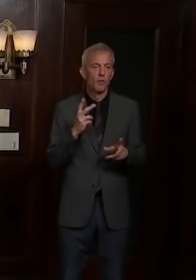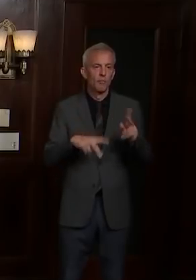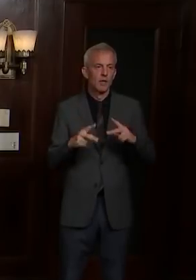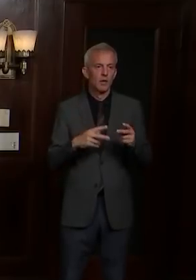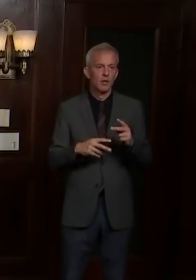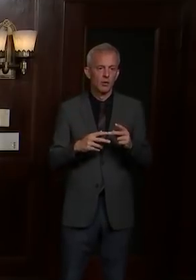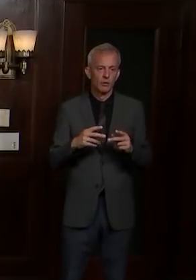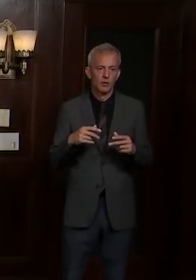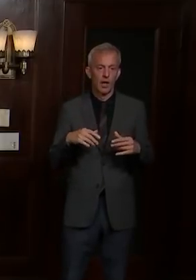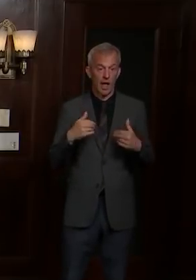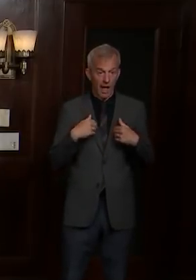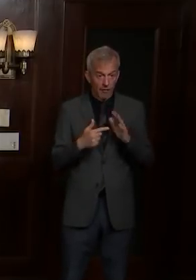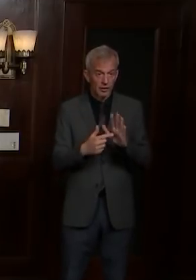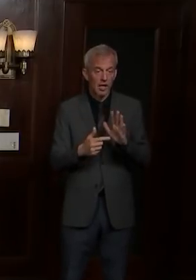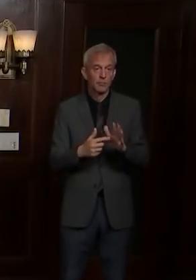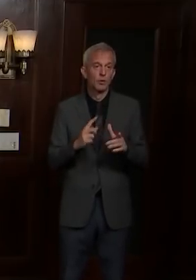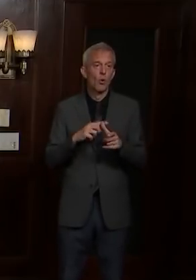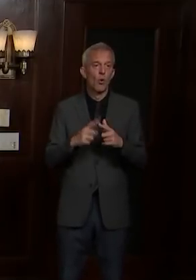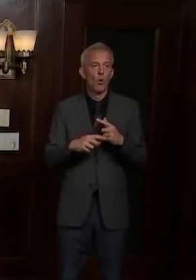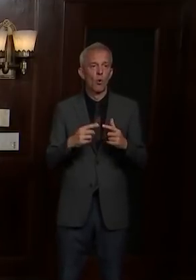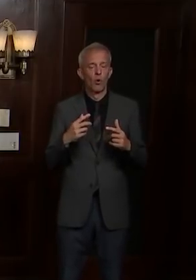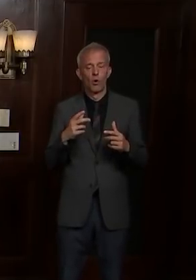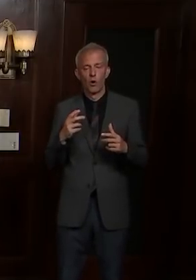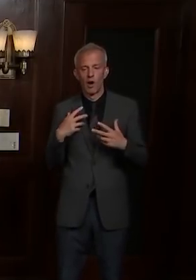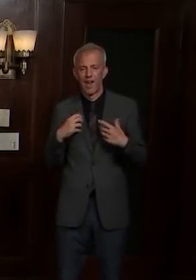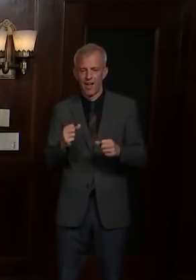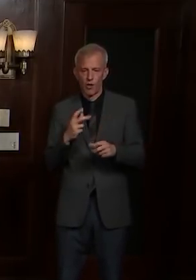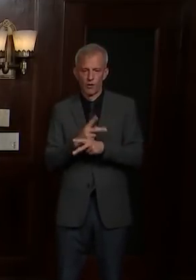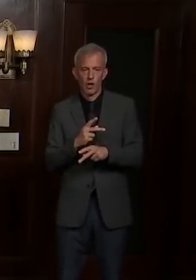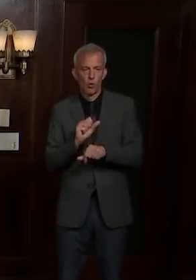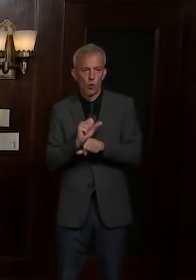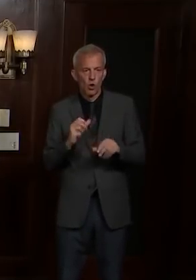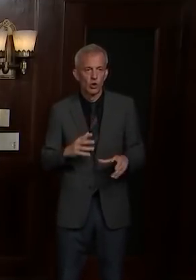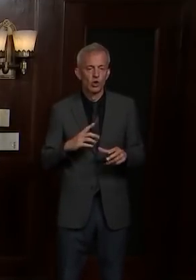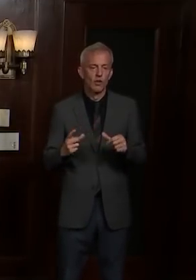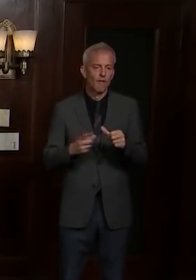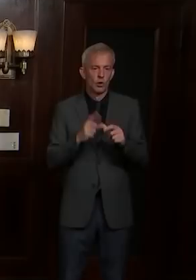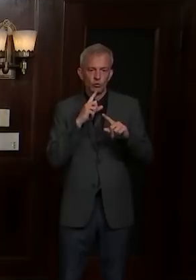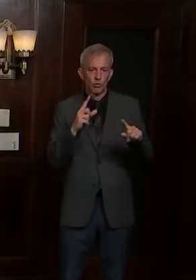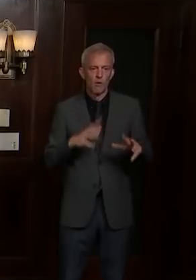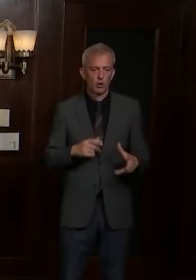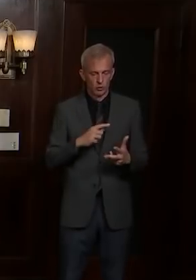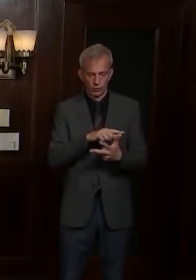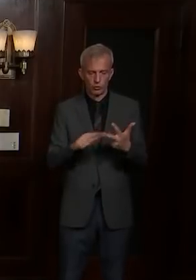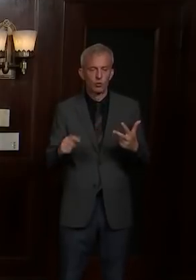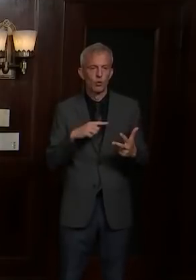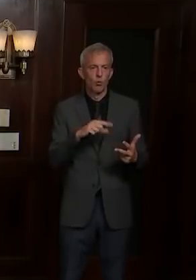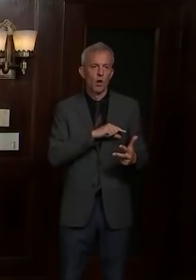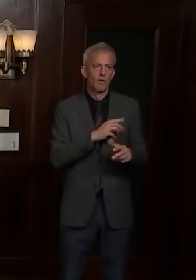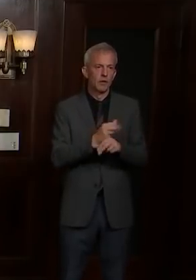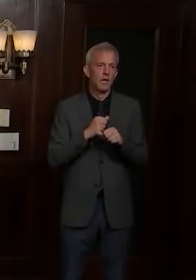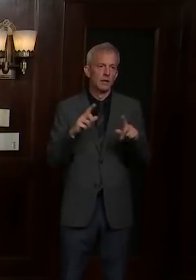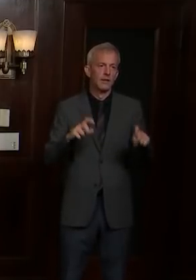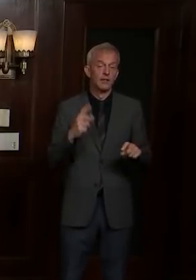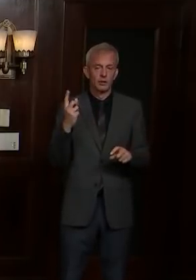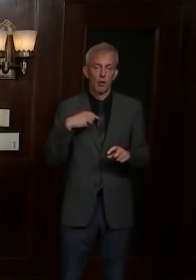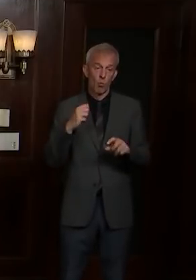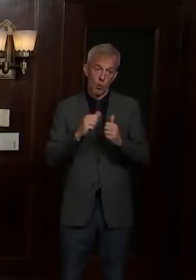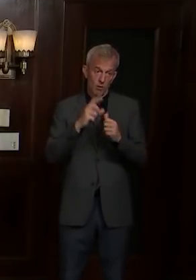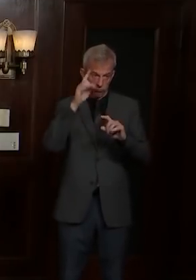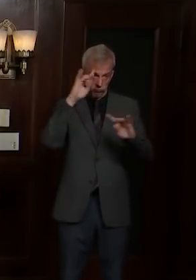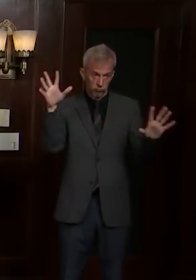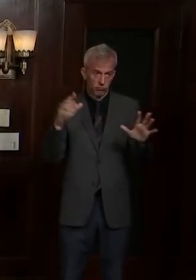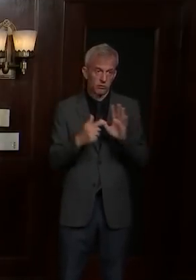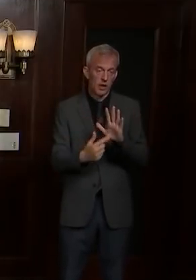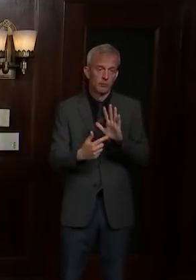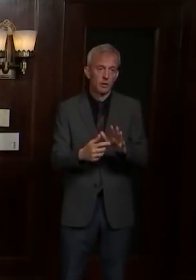that are working in healthcare or as first responders. That's what still are the qualifications to get through a test: somebody with extreme symptoms, or